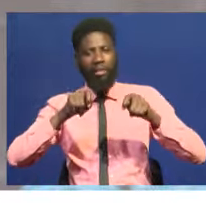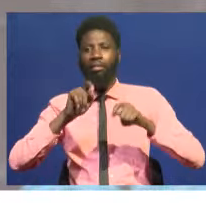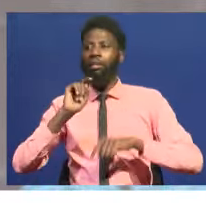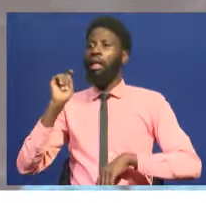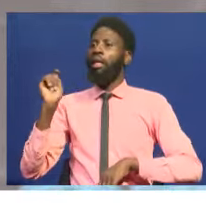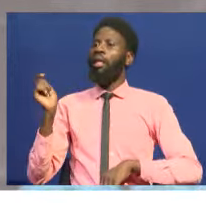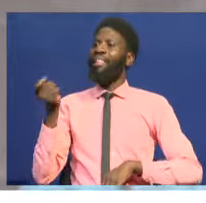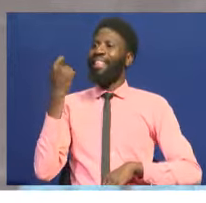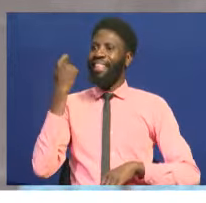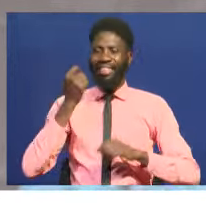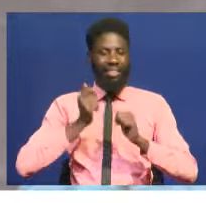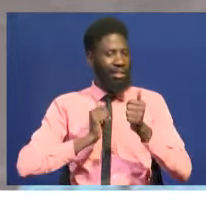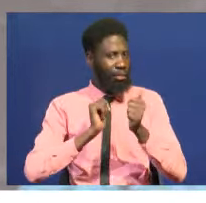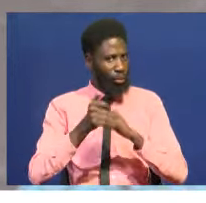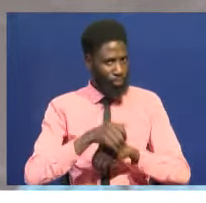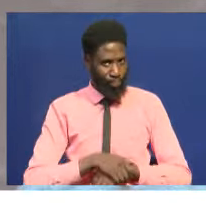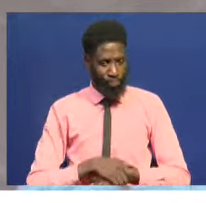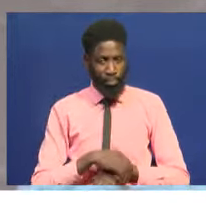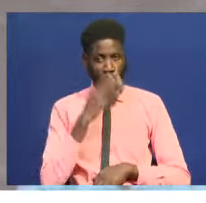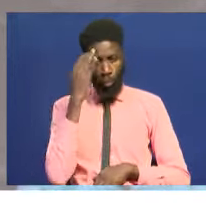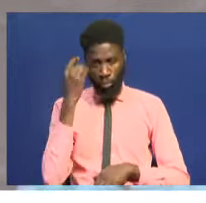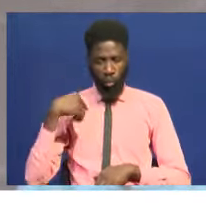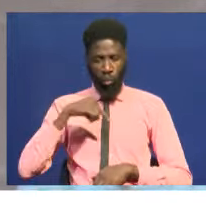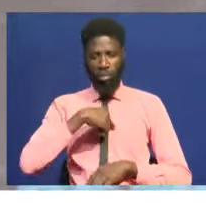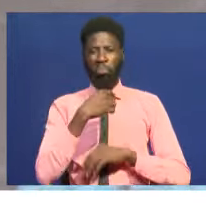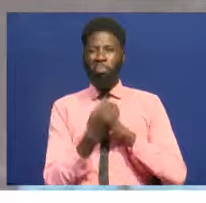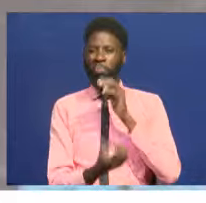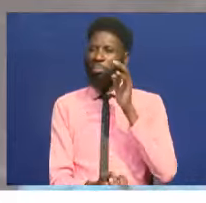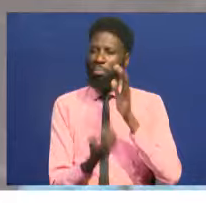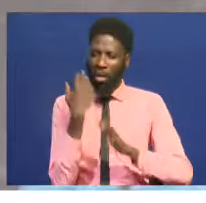Kenya. That's why we came up with a sports fund.